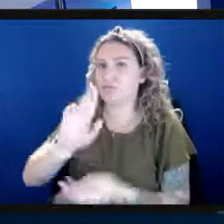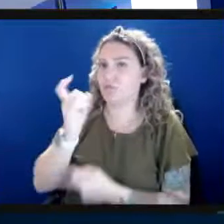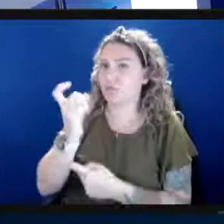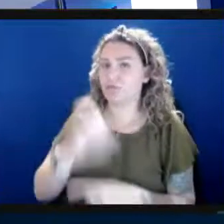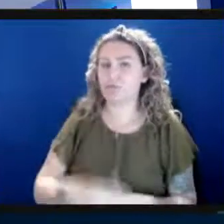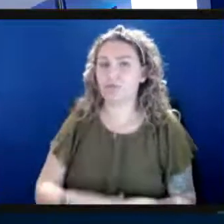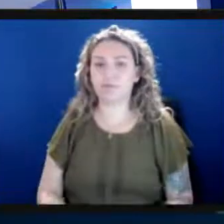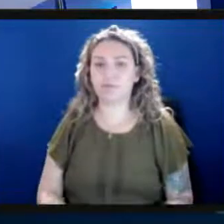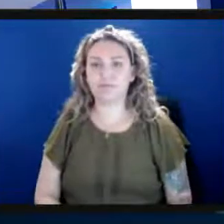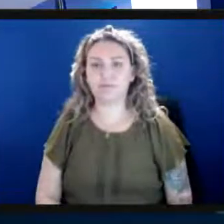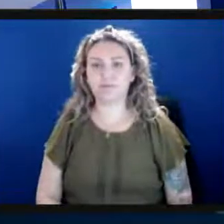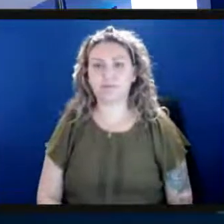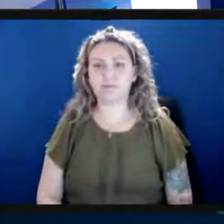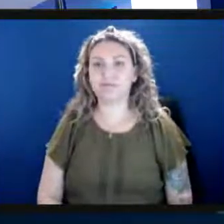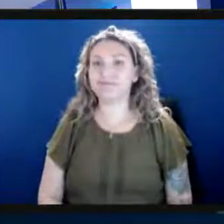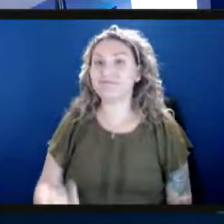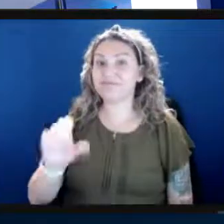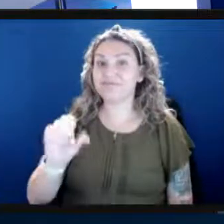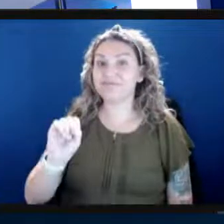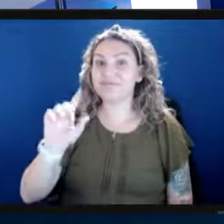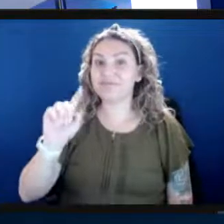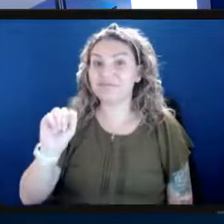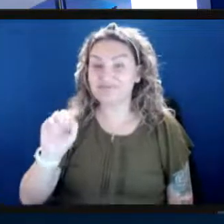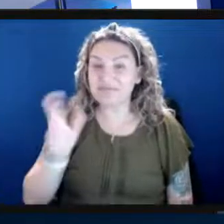I'll start with the sergeant. Yeah.